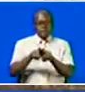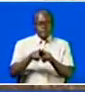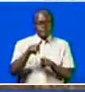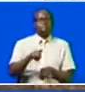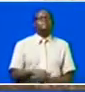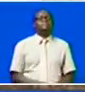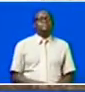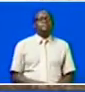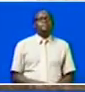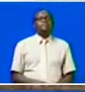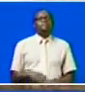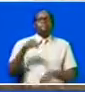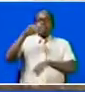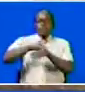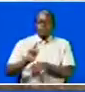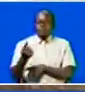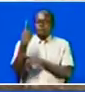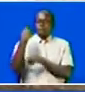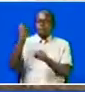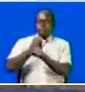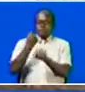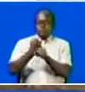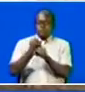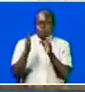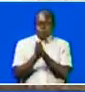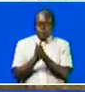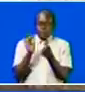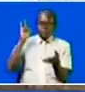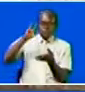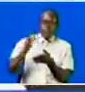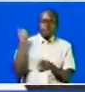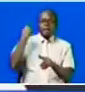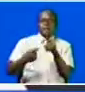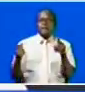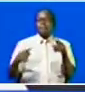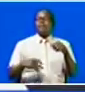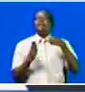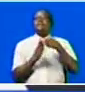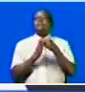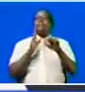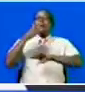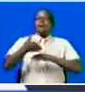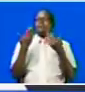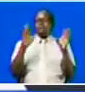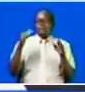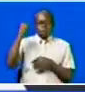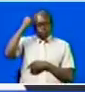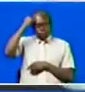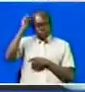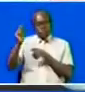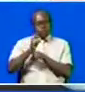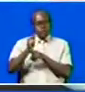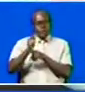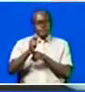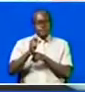Mudhoni Mureithi had just landed her first major job with Fly Sachs in September last year, soon after completing her flight training at the Kenya School